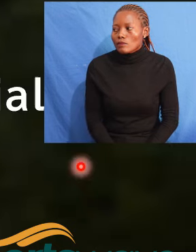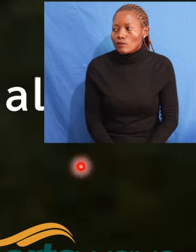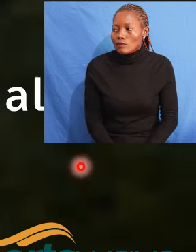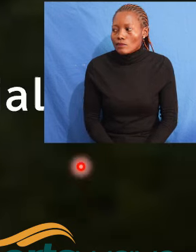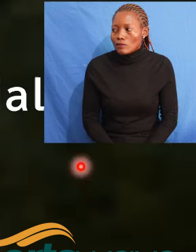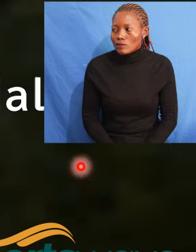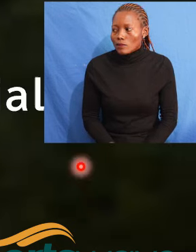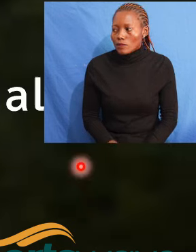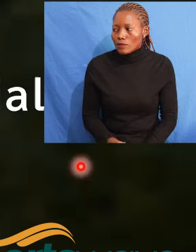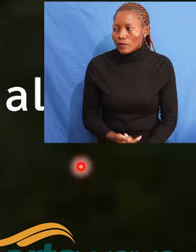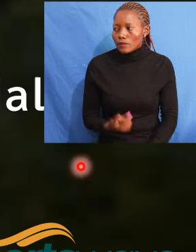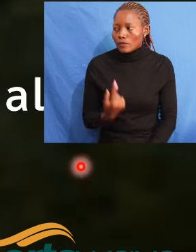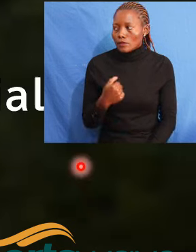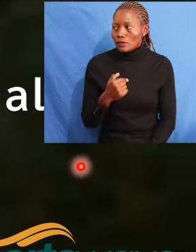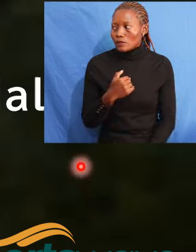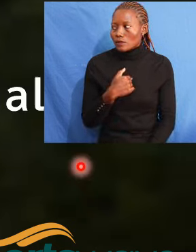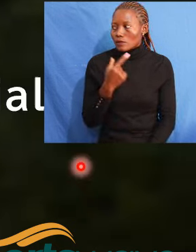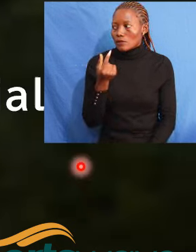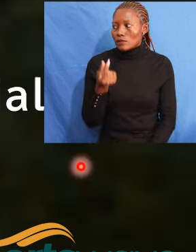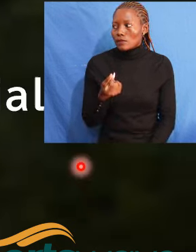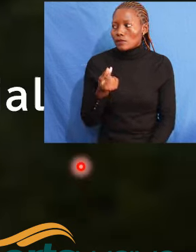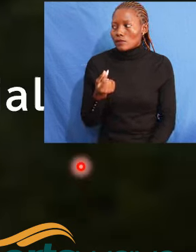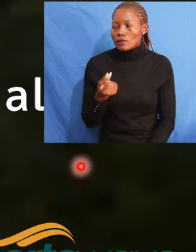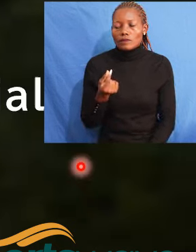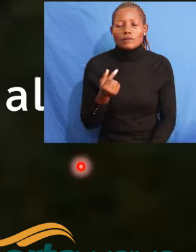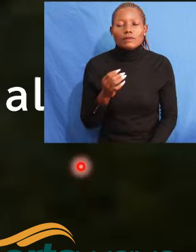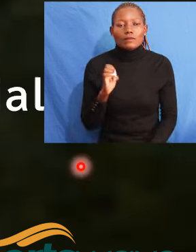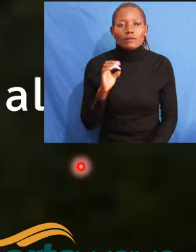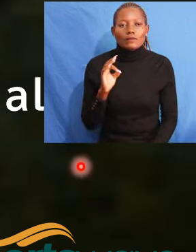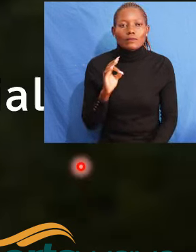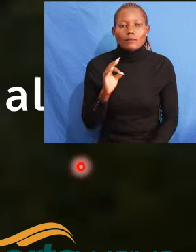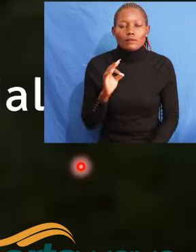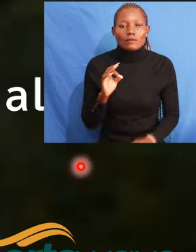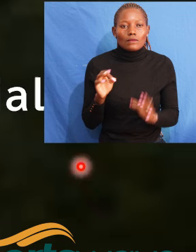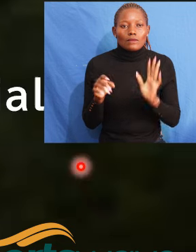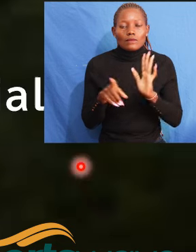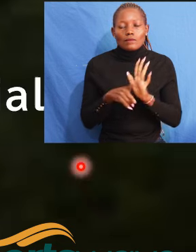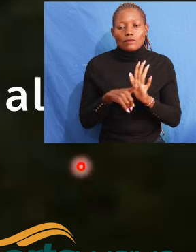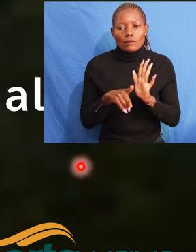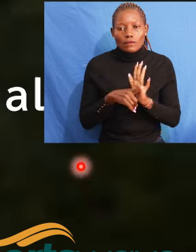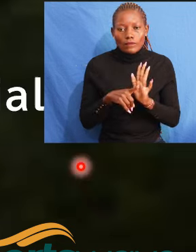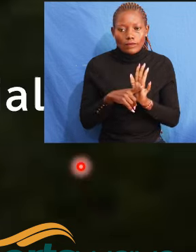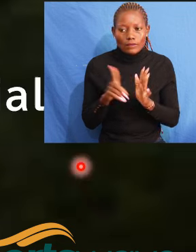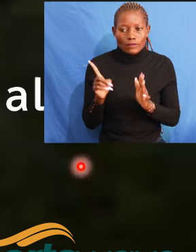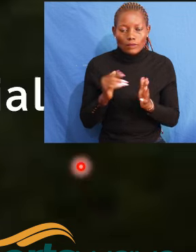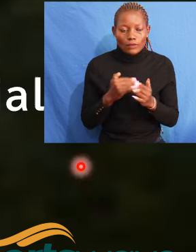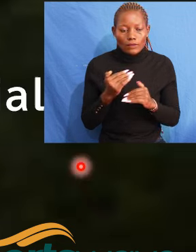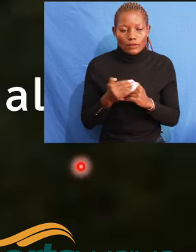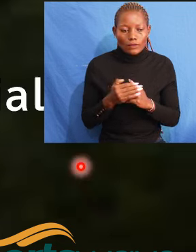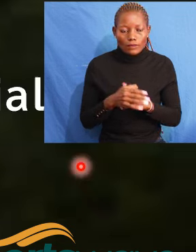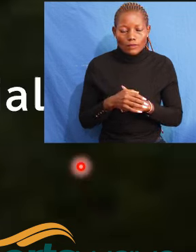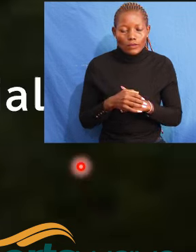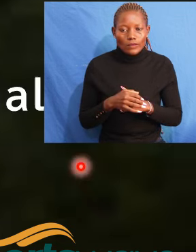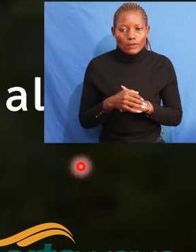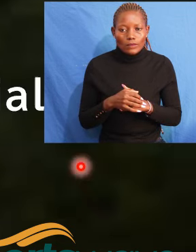there are little effects on recovery for the day after a game or training session from doing active